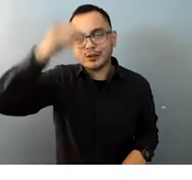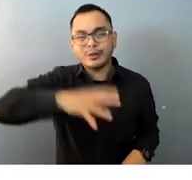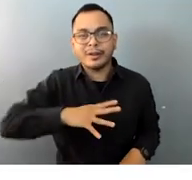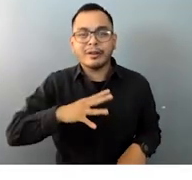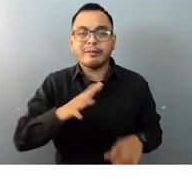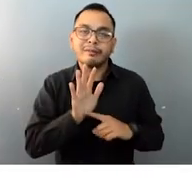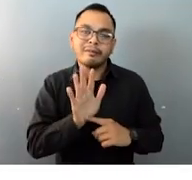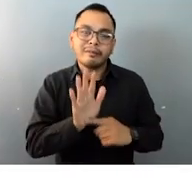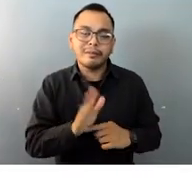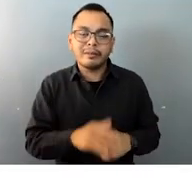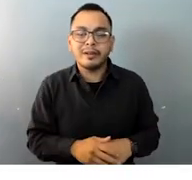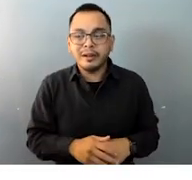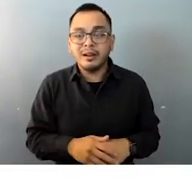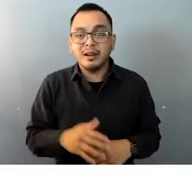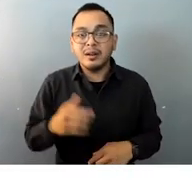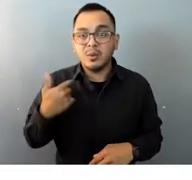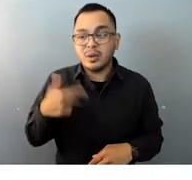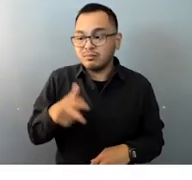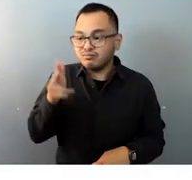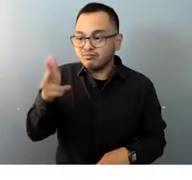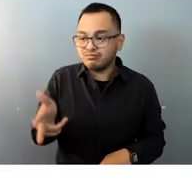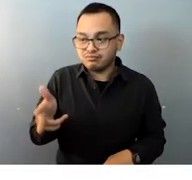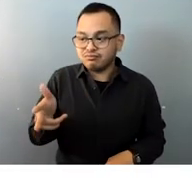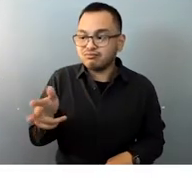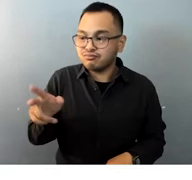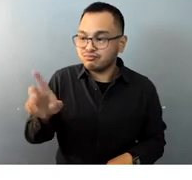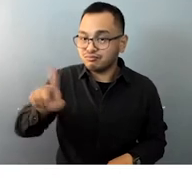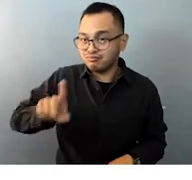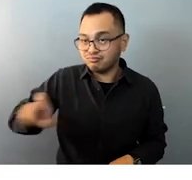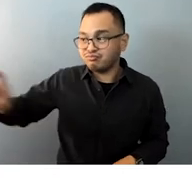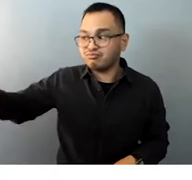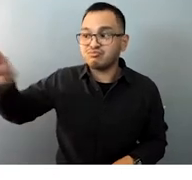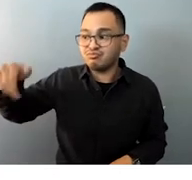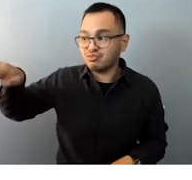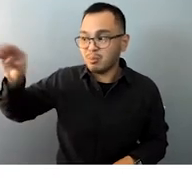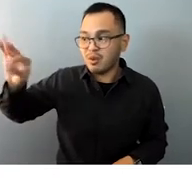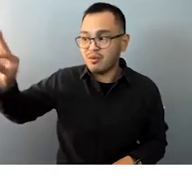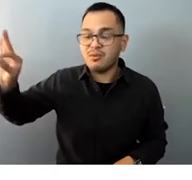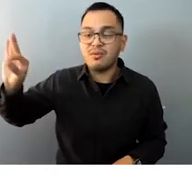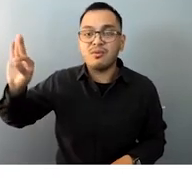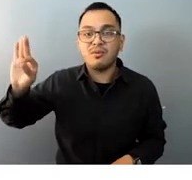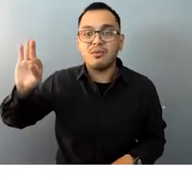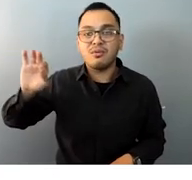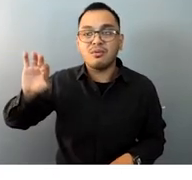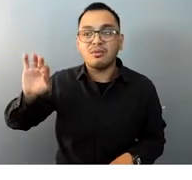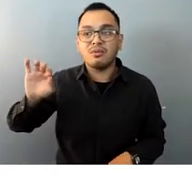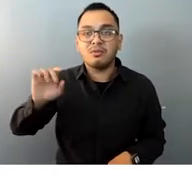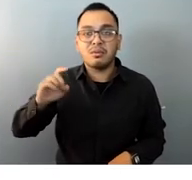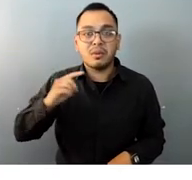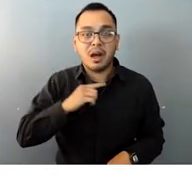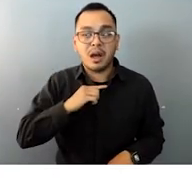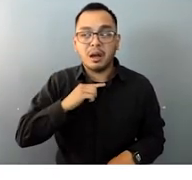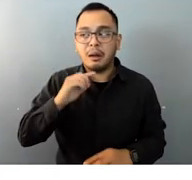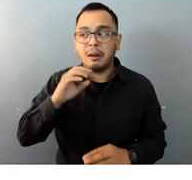stereotypically what's considered masculine. And when I dropped him off and watched him walk away,